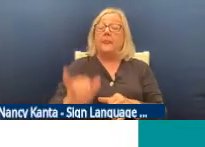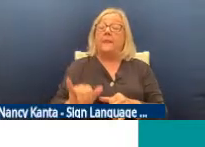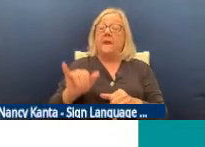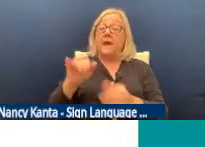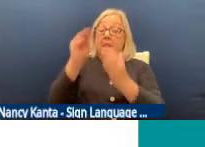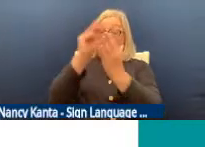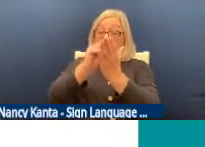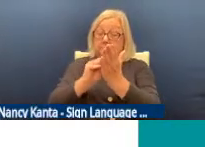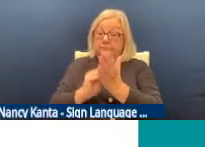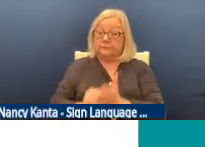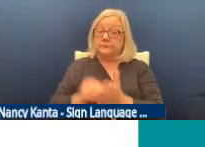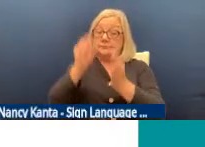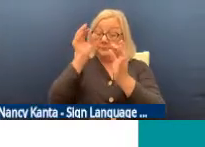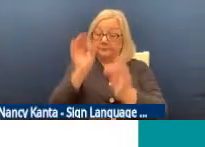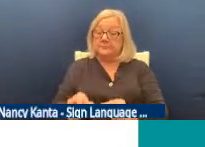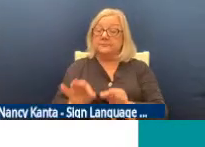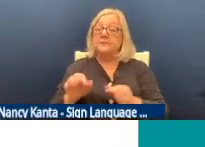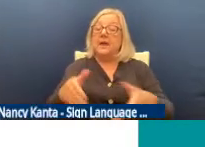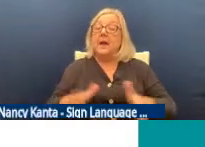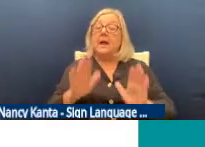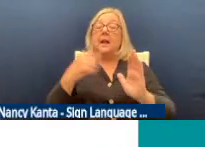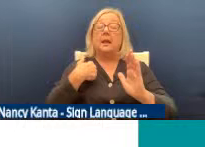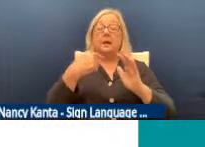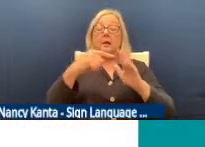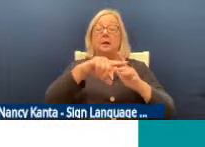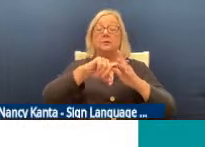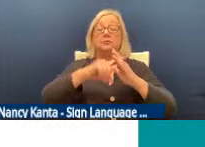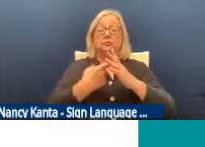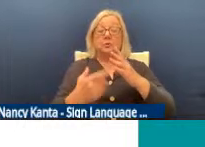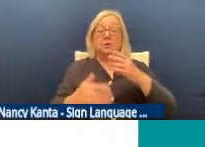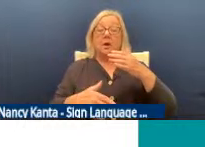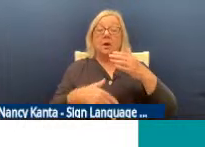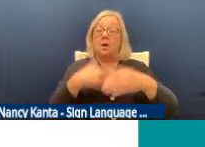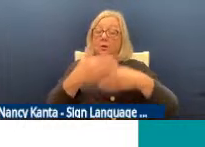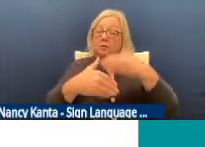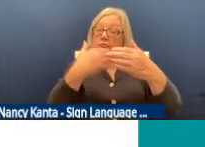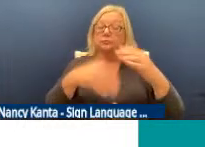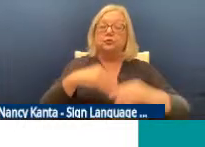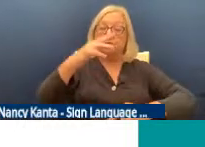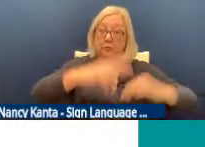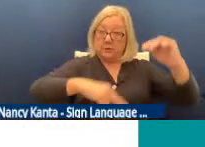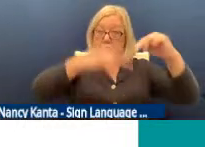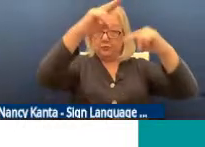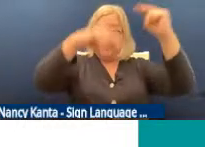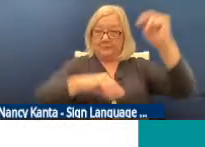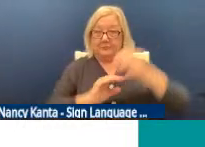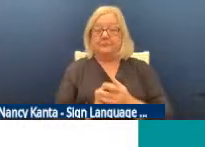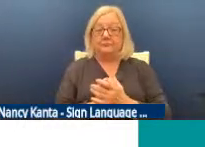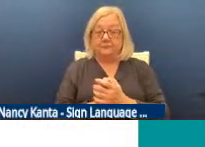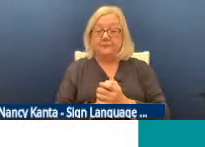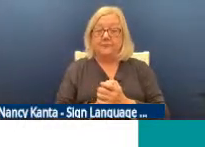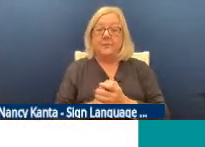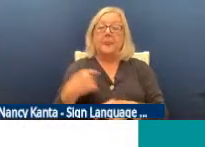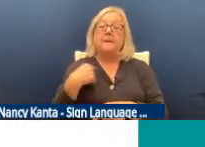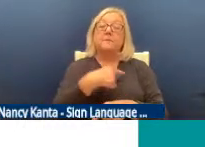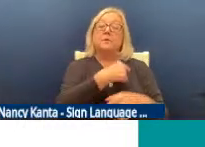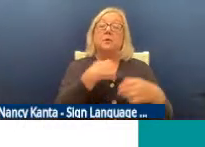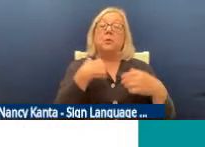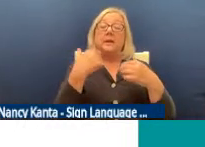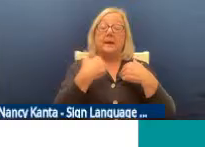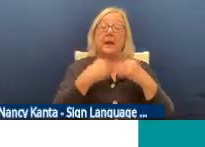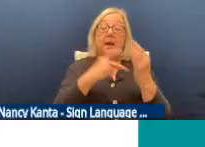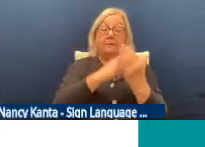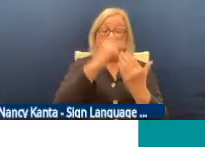to start moving into construction. So we have projects that we